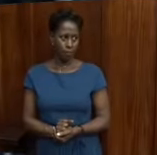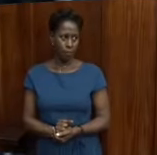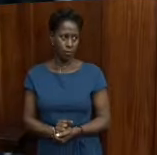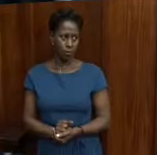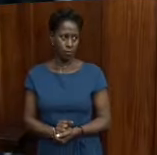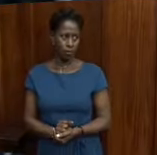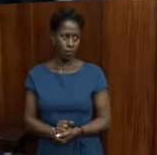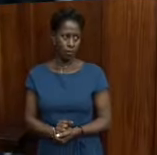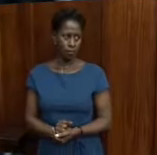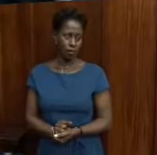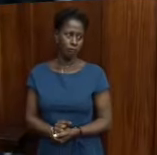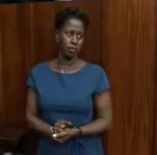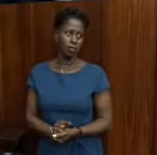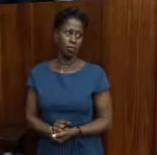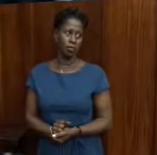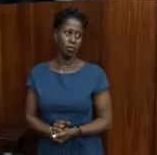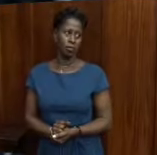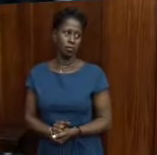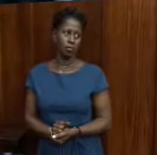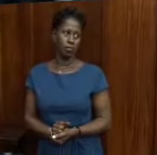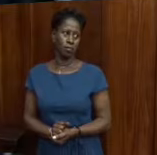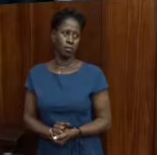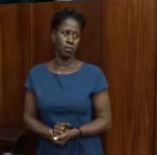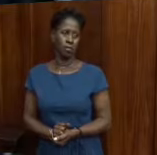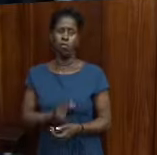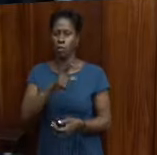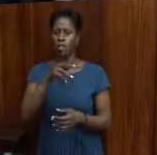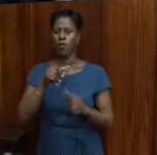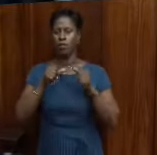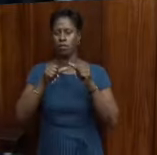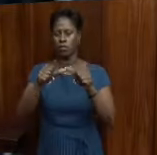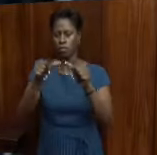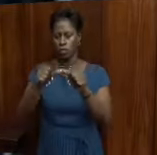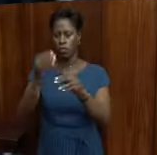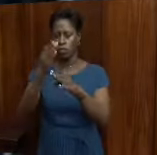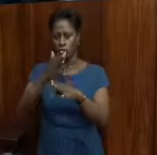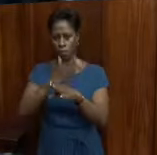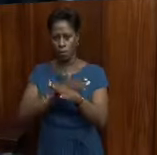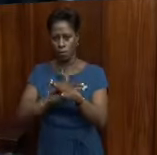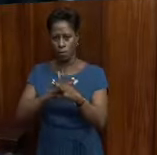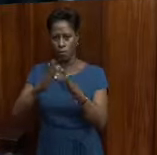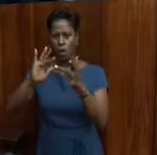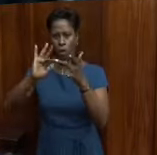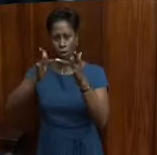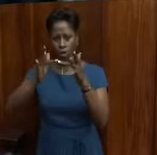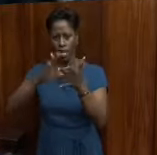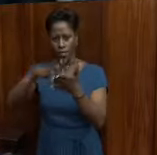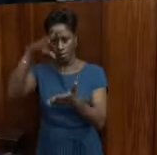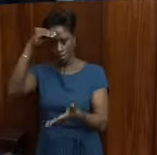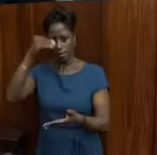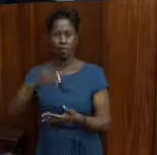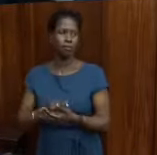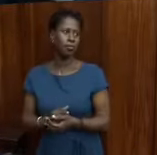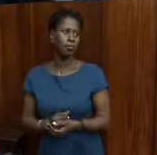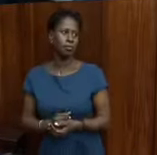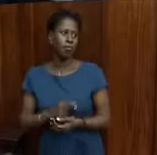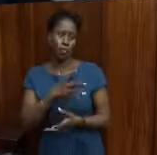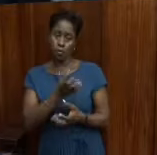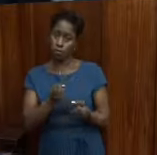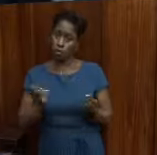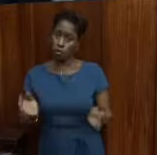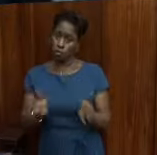courses, and we will continue improvement in online learning with a focus on tertiary education. We will continue to encourage